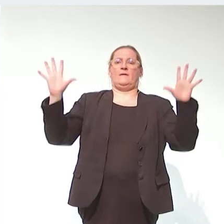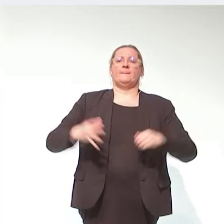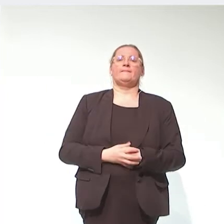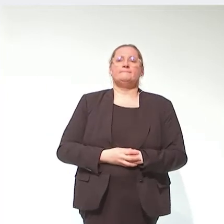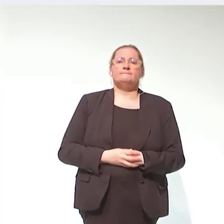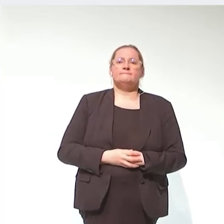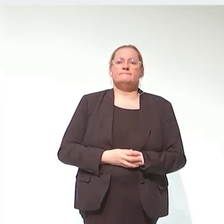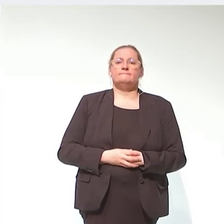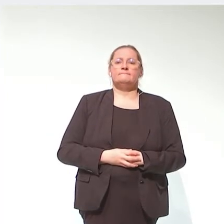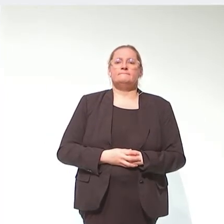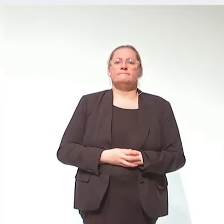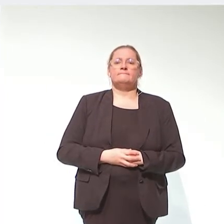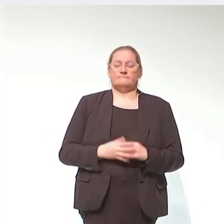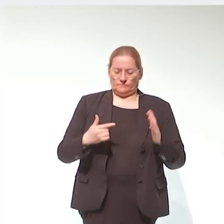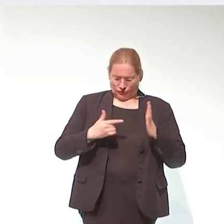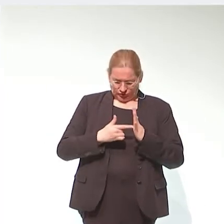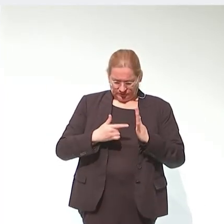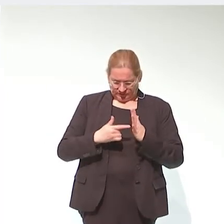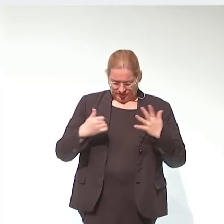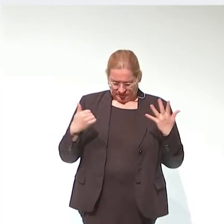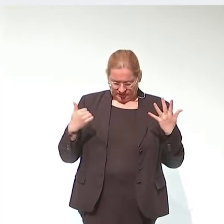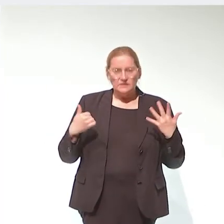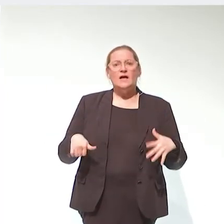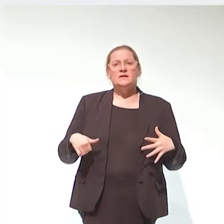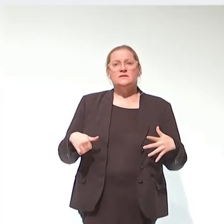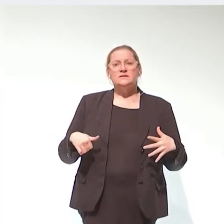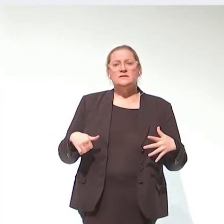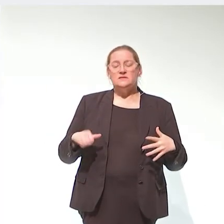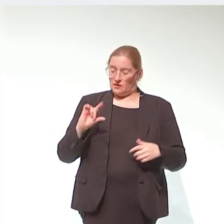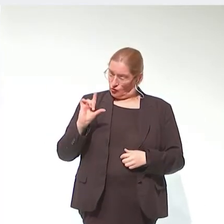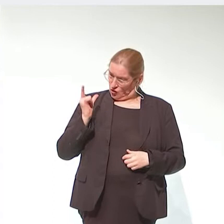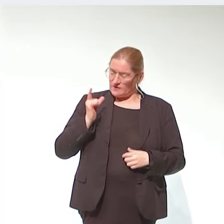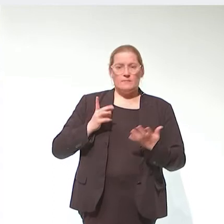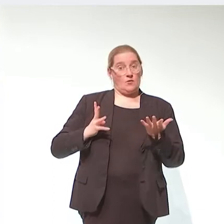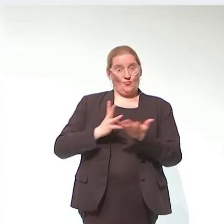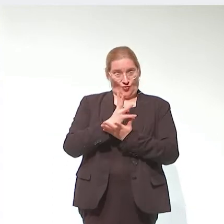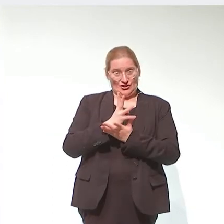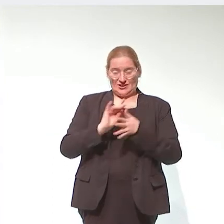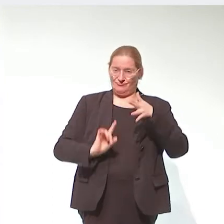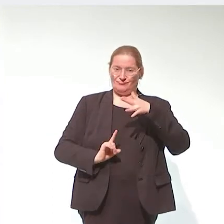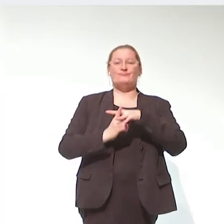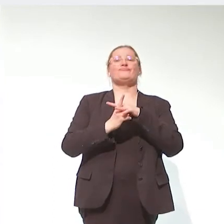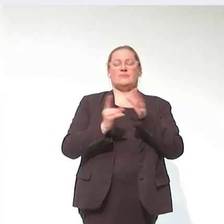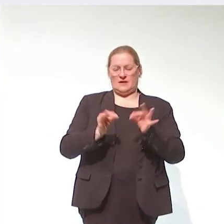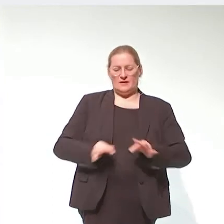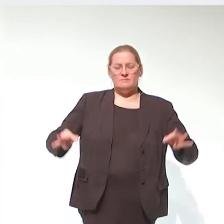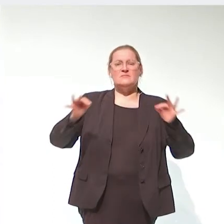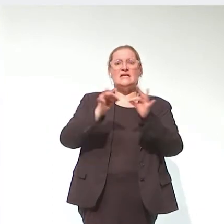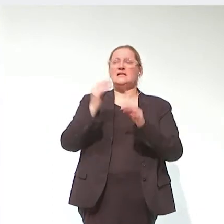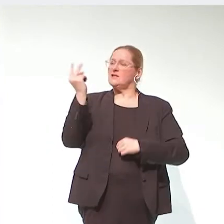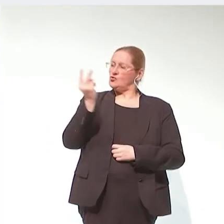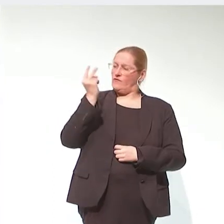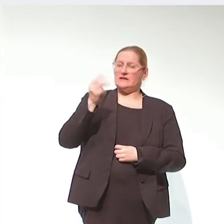project, Slovenia began with the EU Disability Card. It's an international project